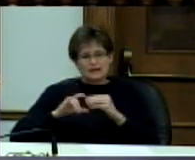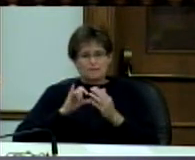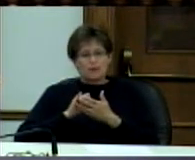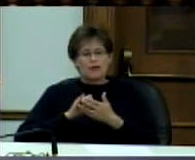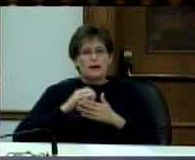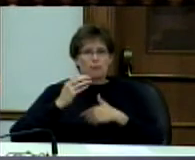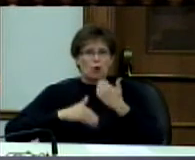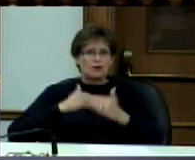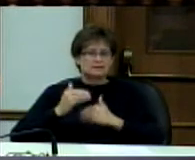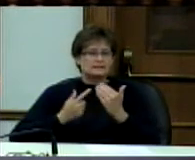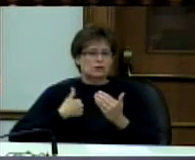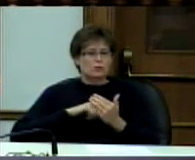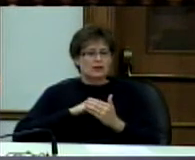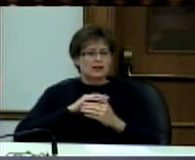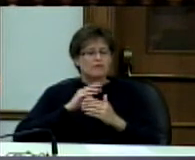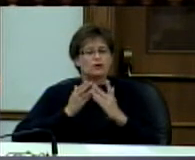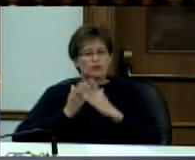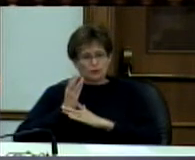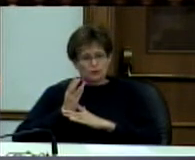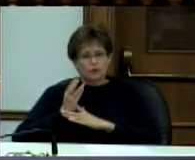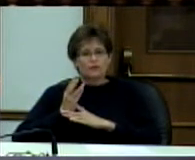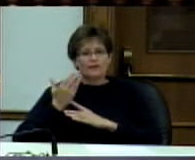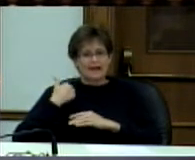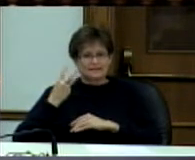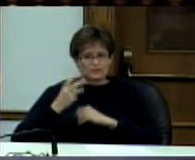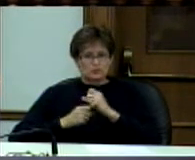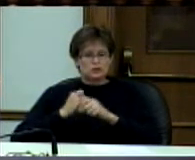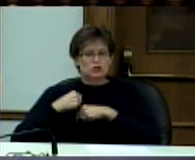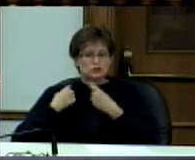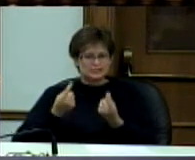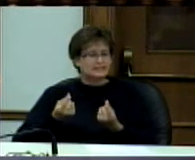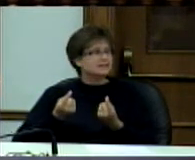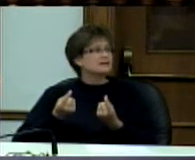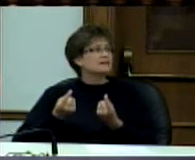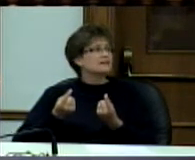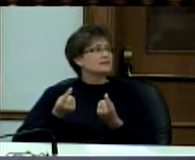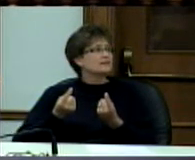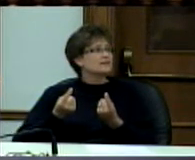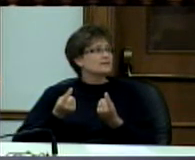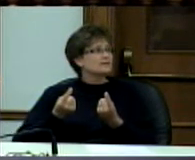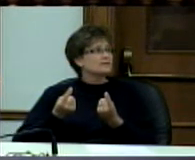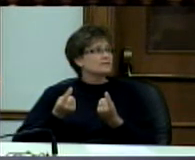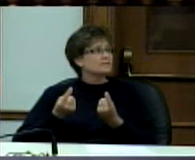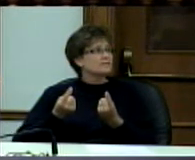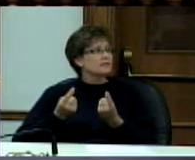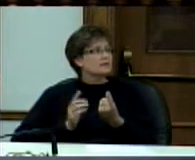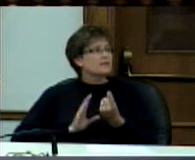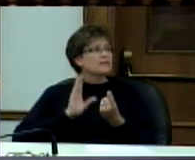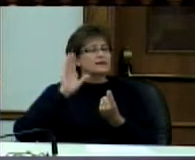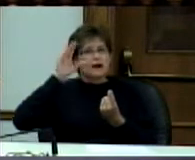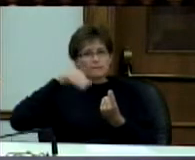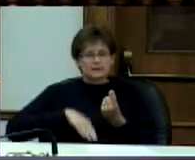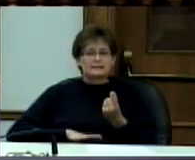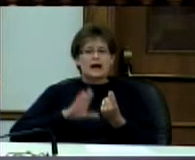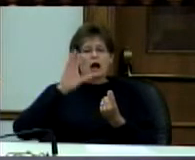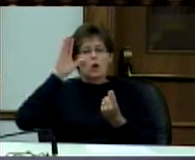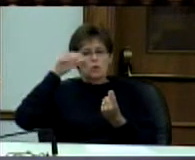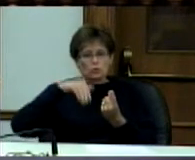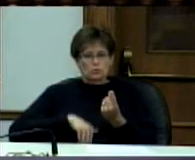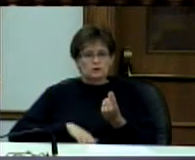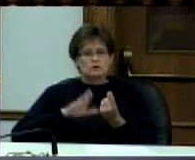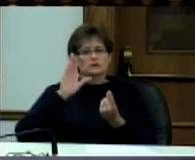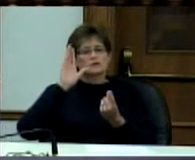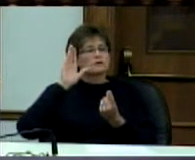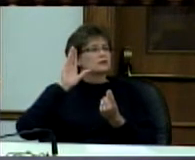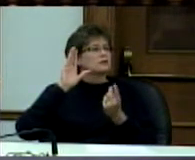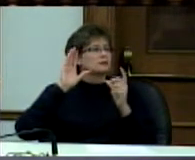downsides to the process that we have gone through over the last few years is the almost up and down roller coaster. And